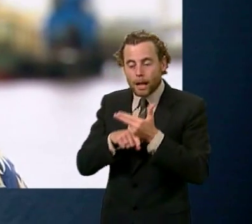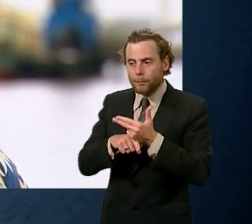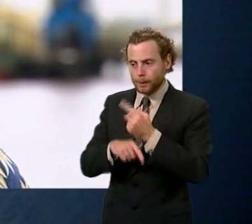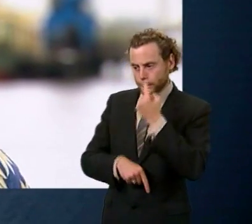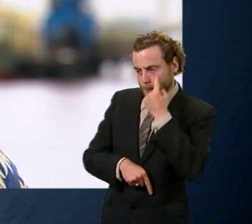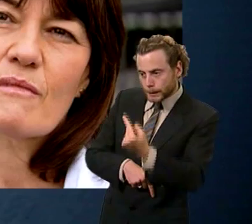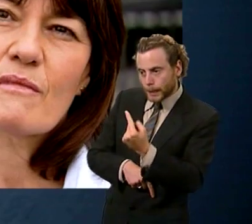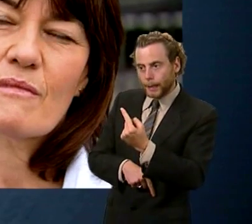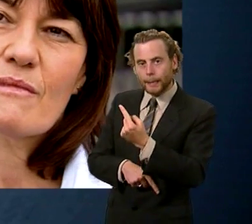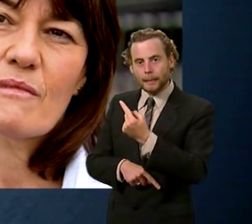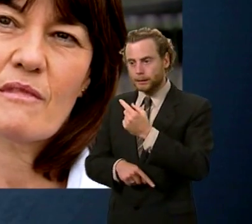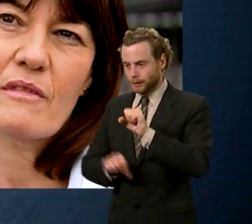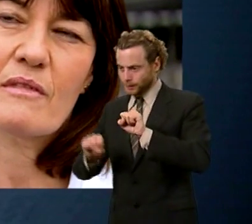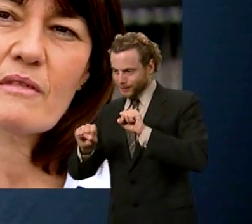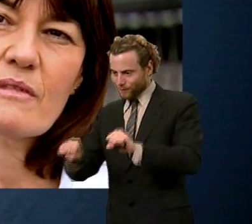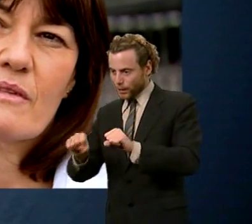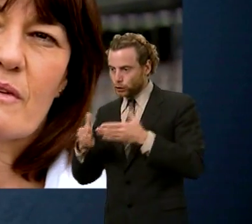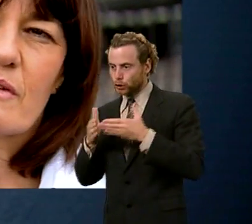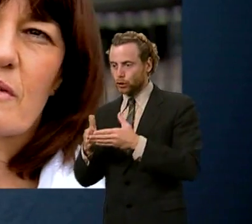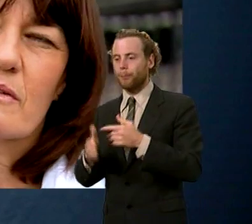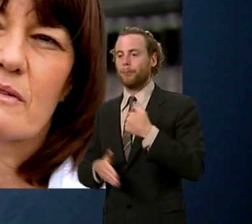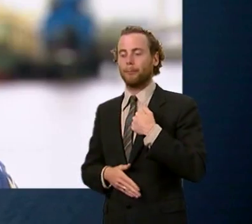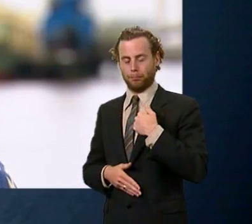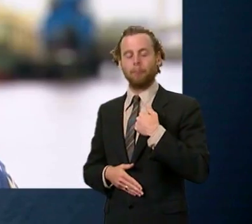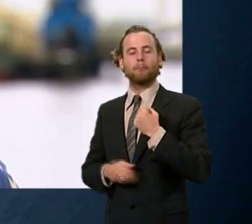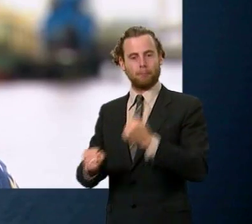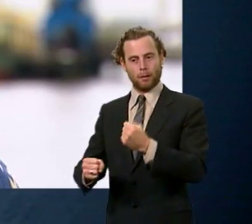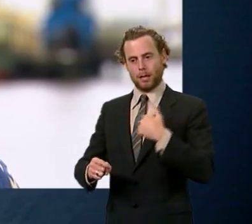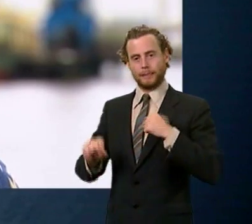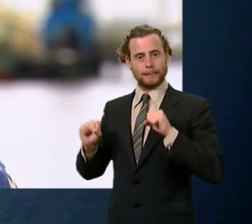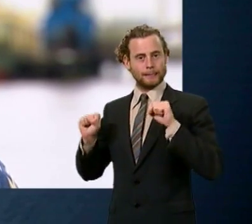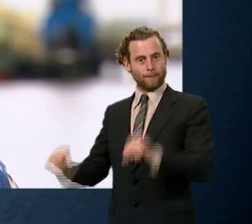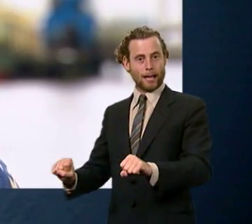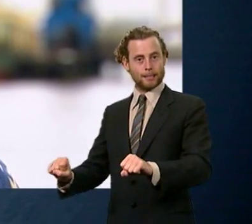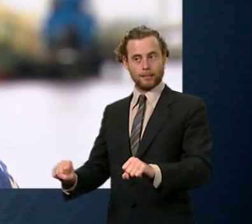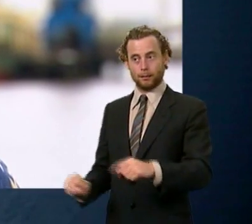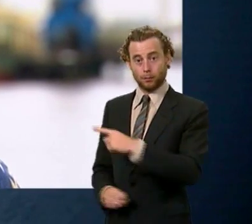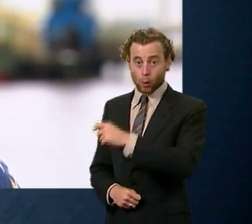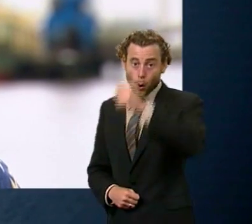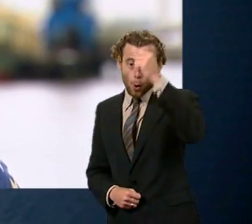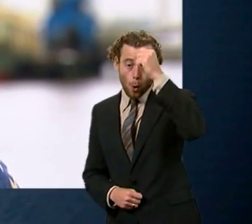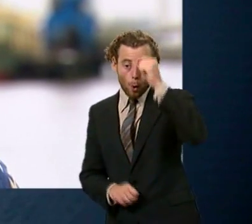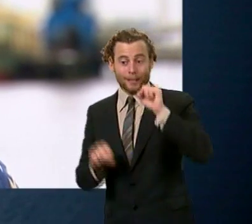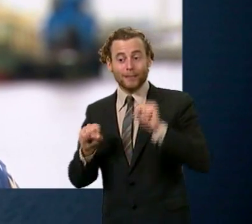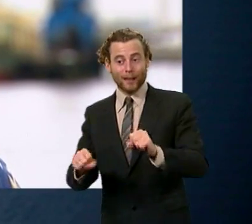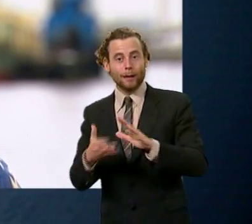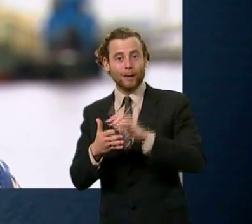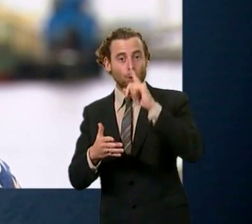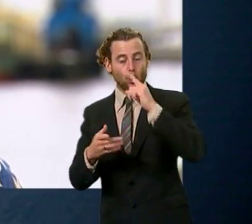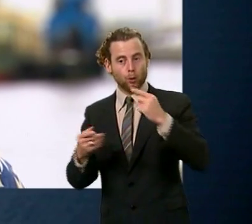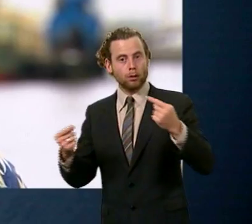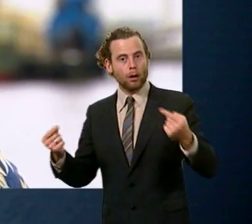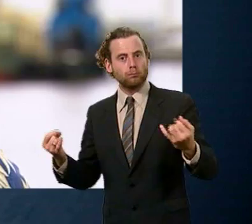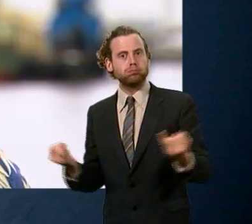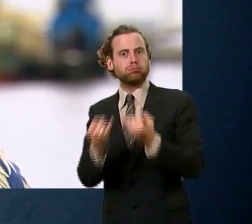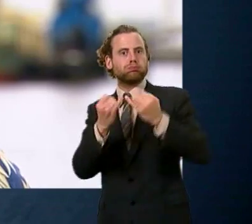witnessing or actively defending the ship, and I made the decision to defend it. Although that could lead to confrontation. Yeah, and